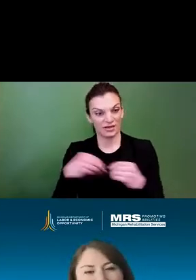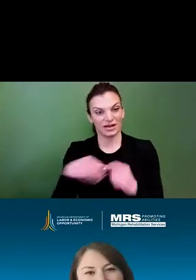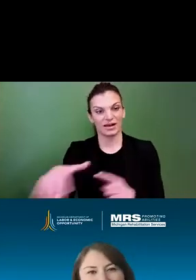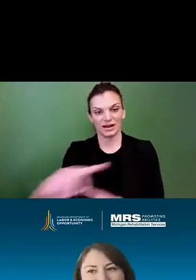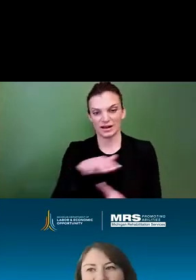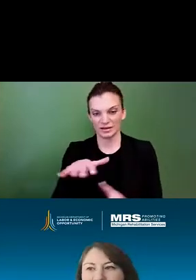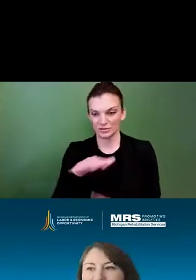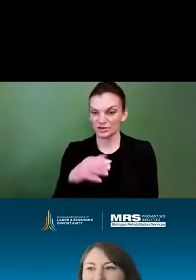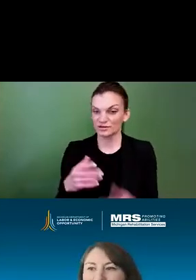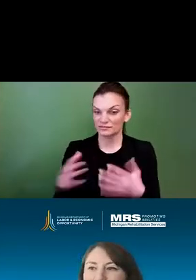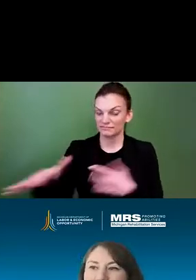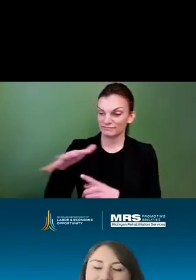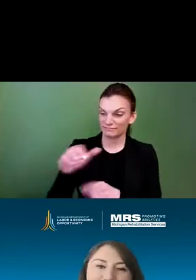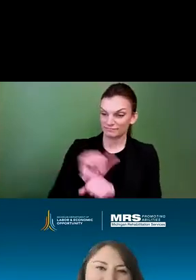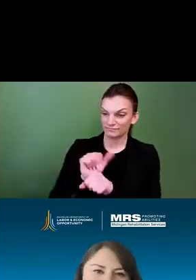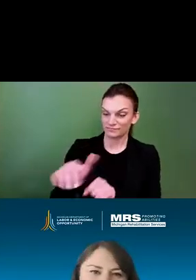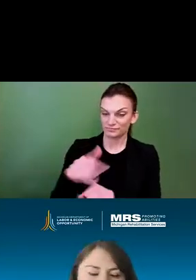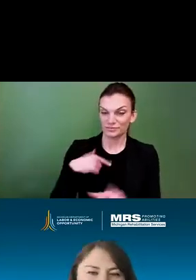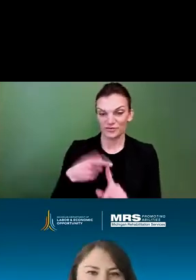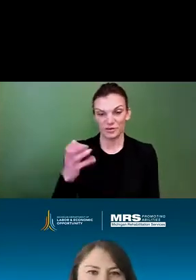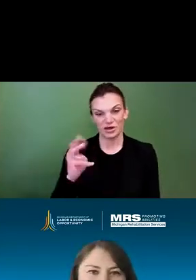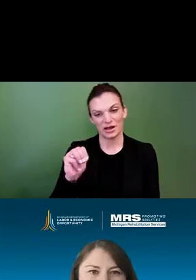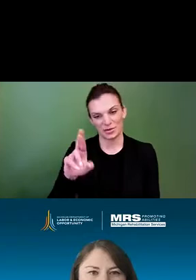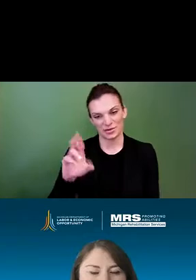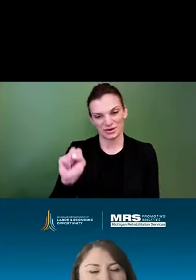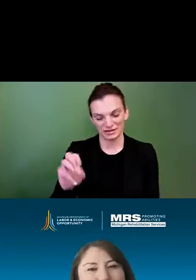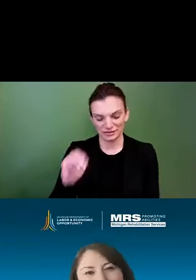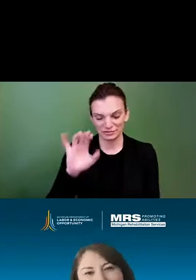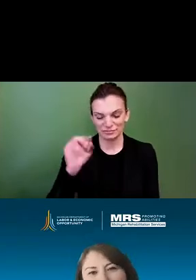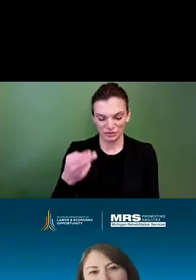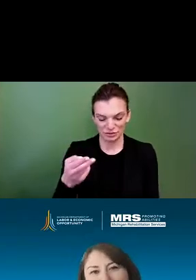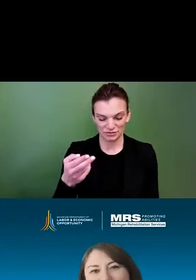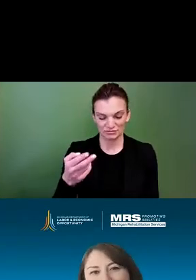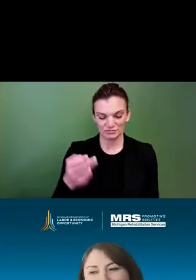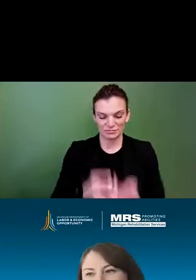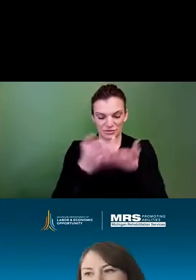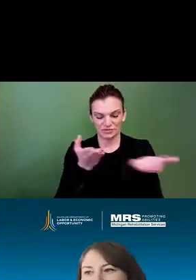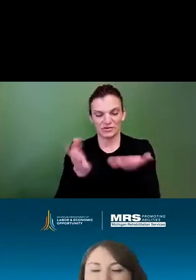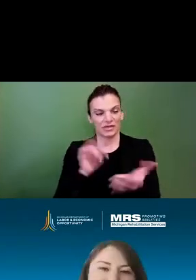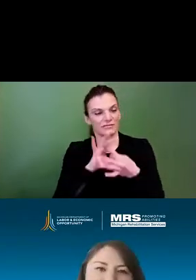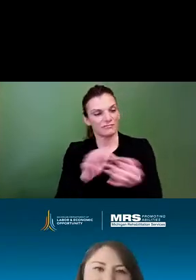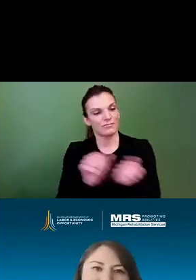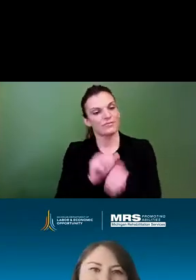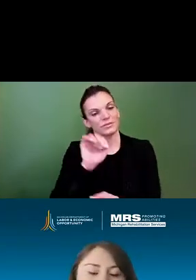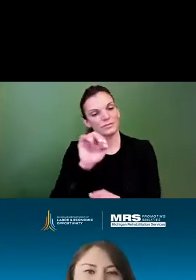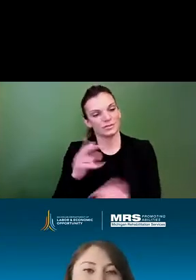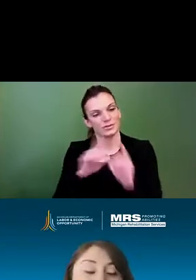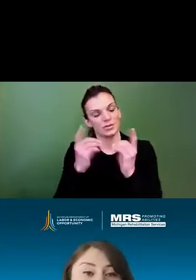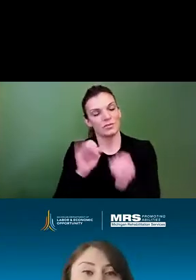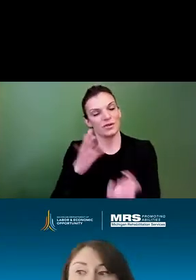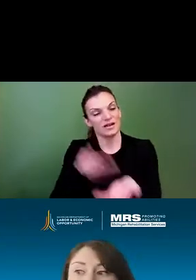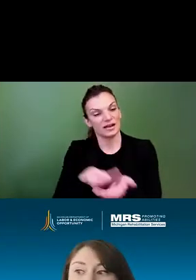My colleagues and I are from Michigan Rehabilitation Services, which is part of the state of Michigan's Department of